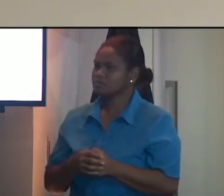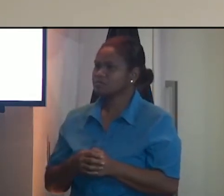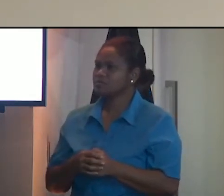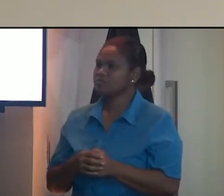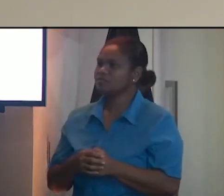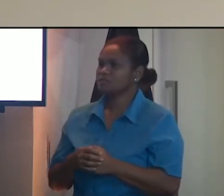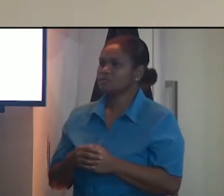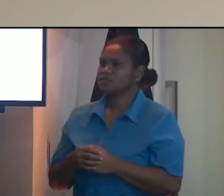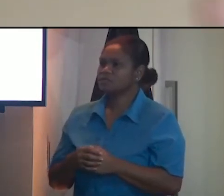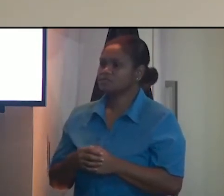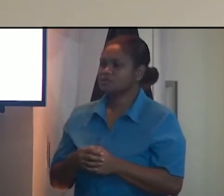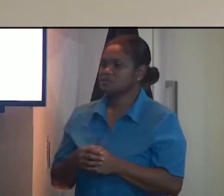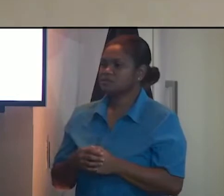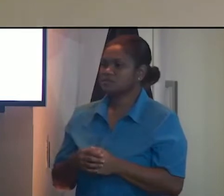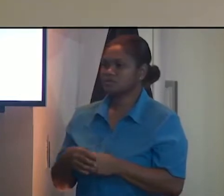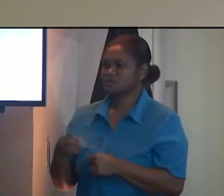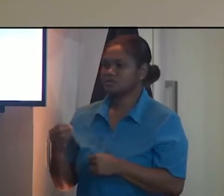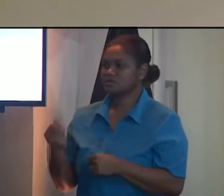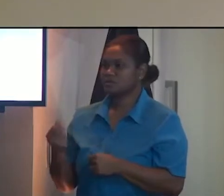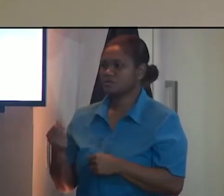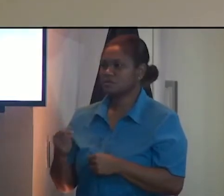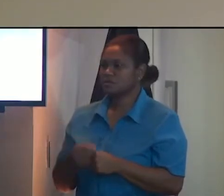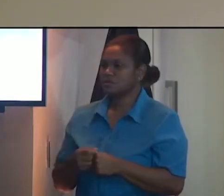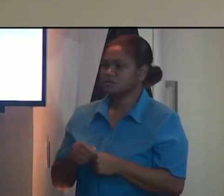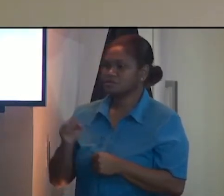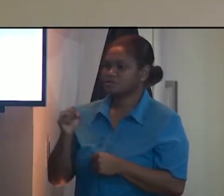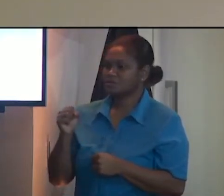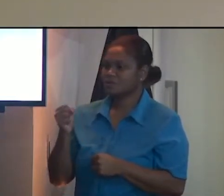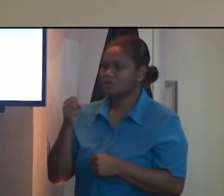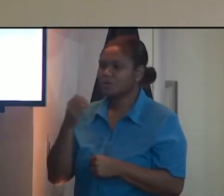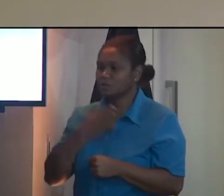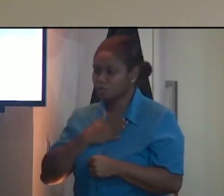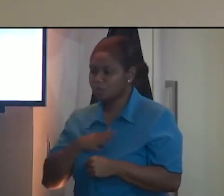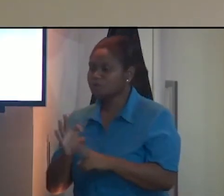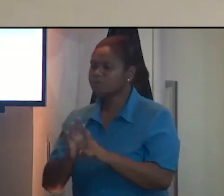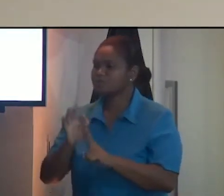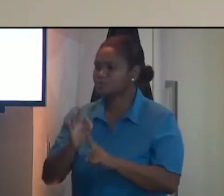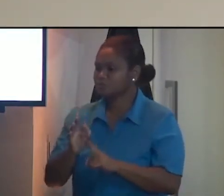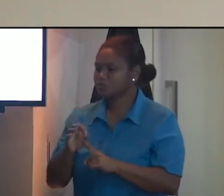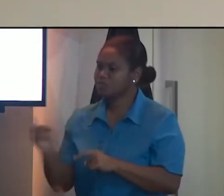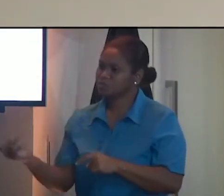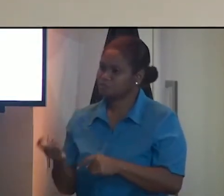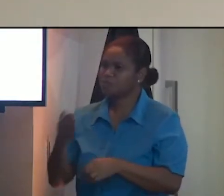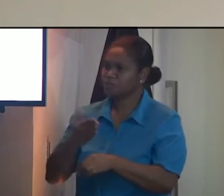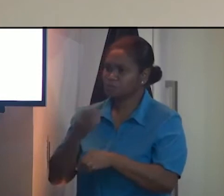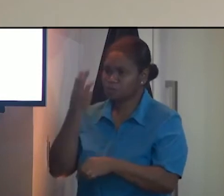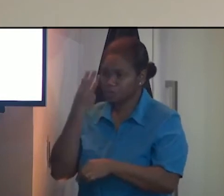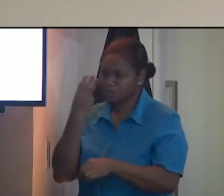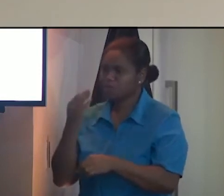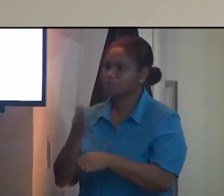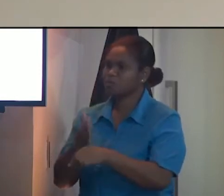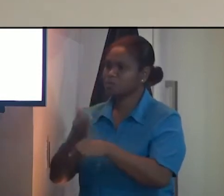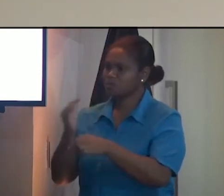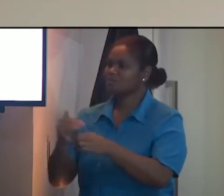limited legislation to empower or to promote women in leadership. Now, I think the only one is the organic law on provincial and local level government that